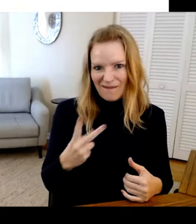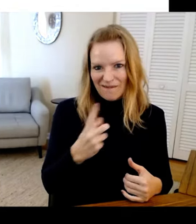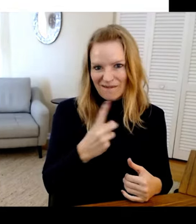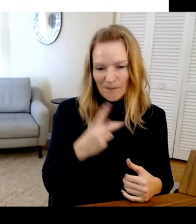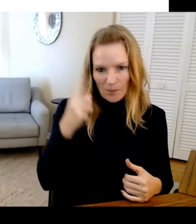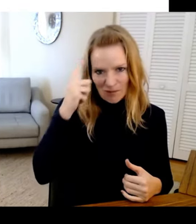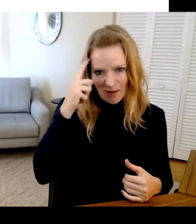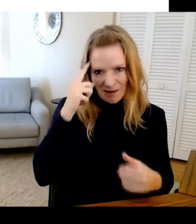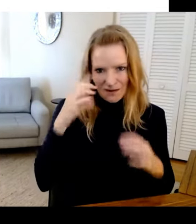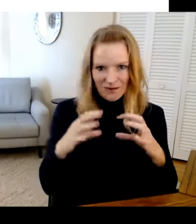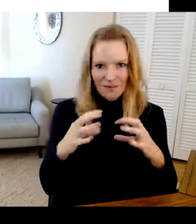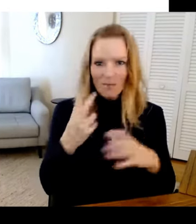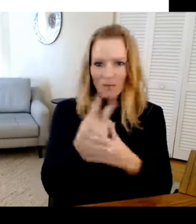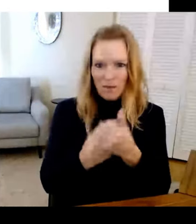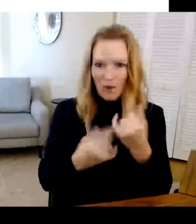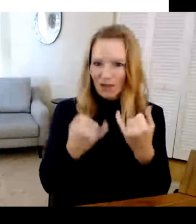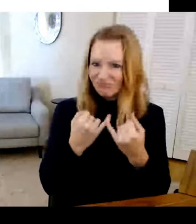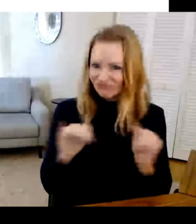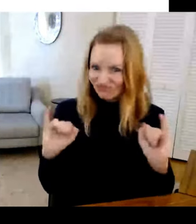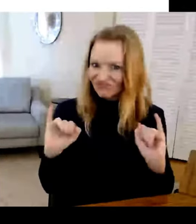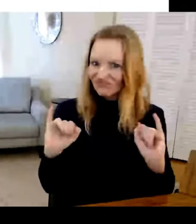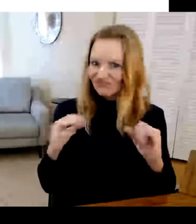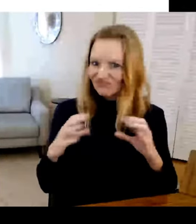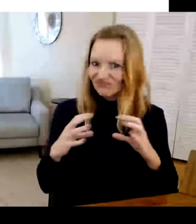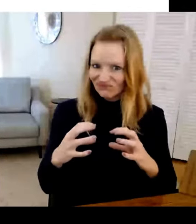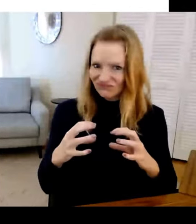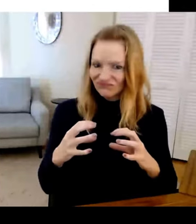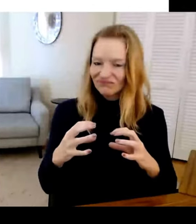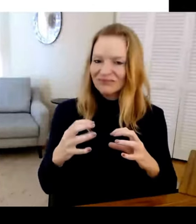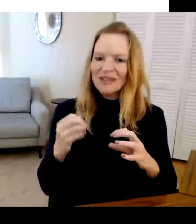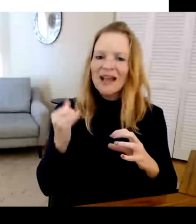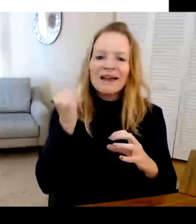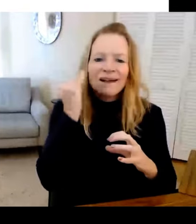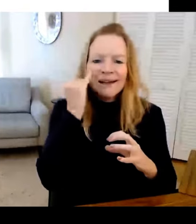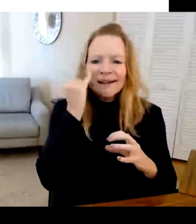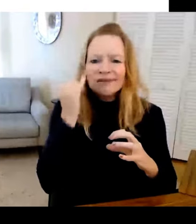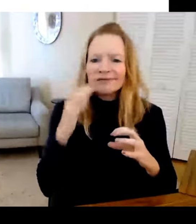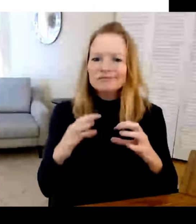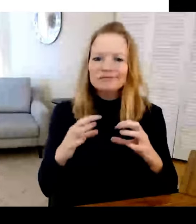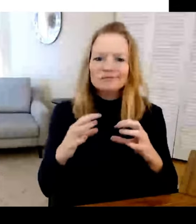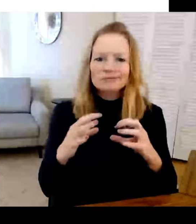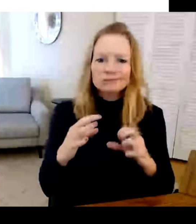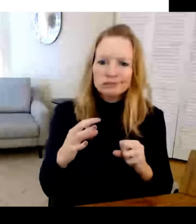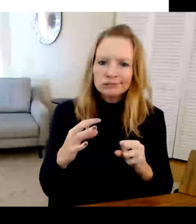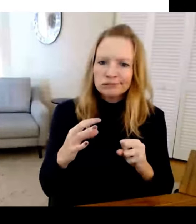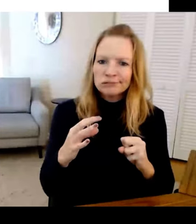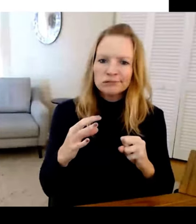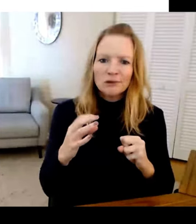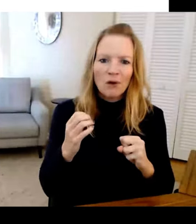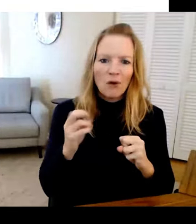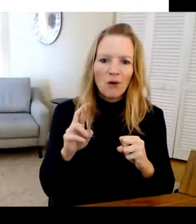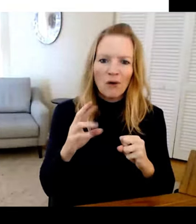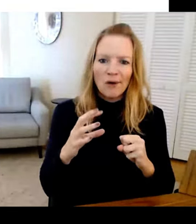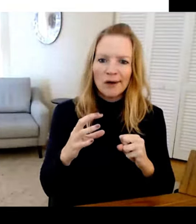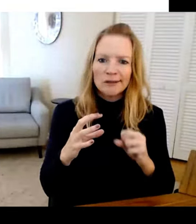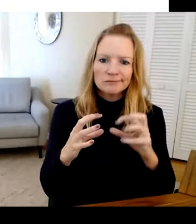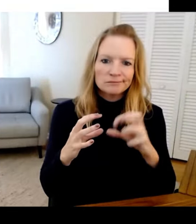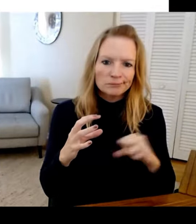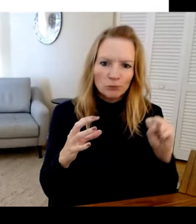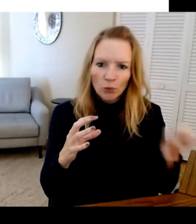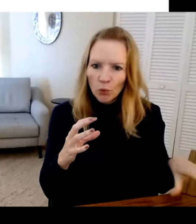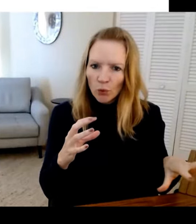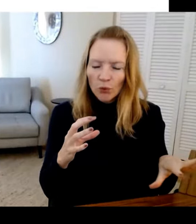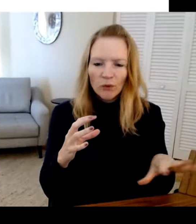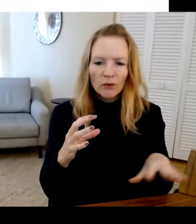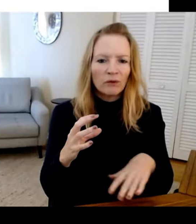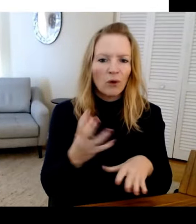have two halves, two hemispheres of your brain. Both are independent, yes, both function independently. So if for some